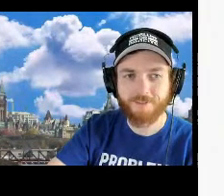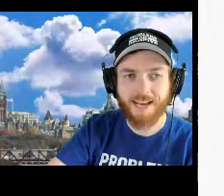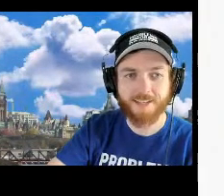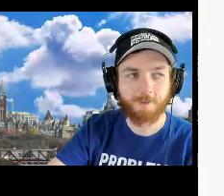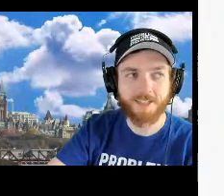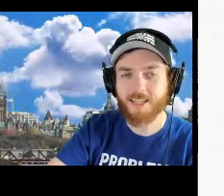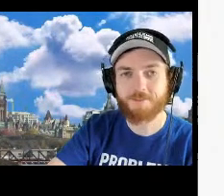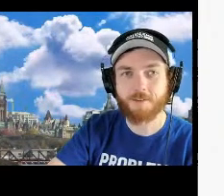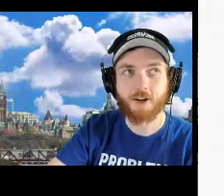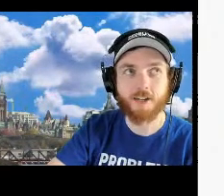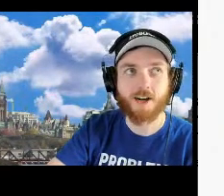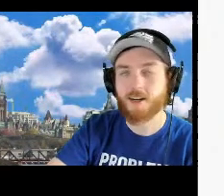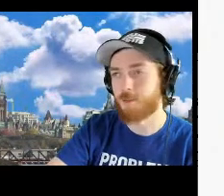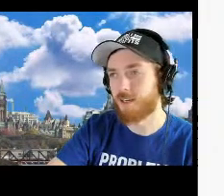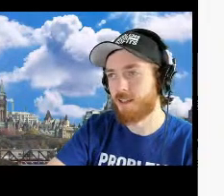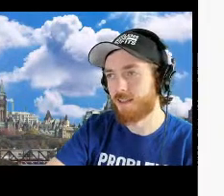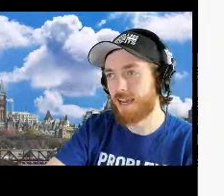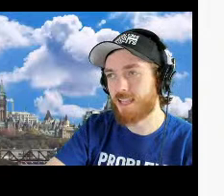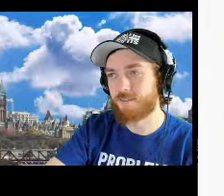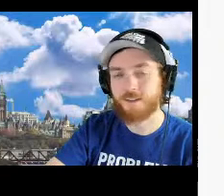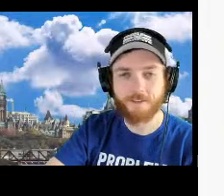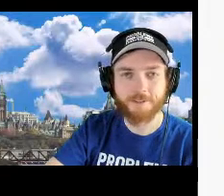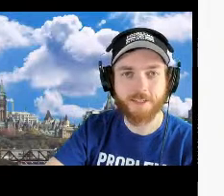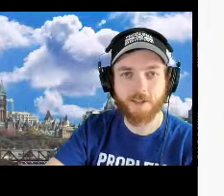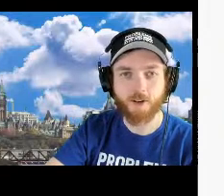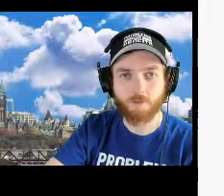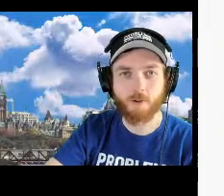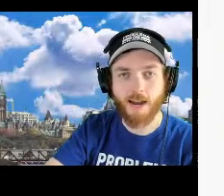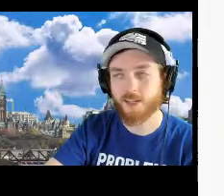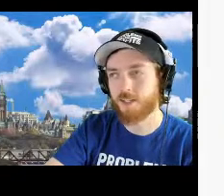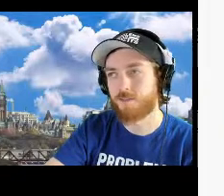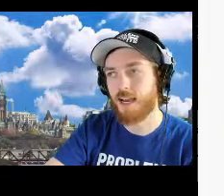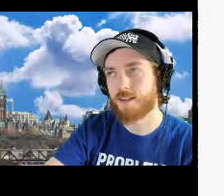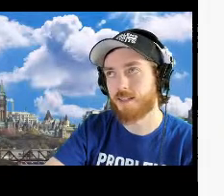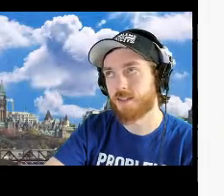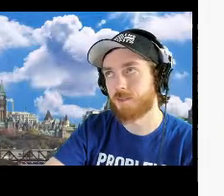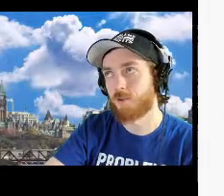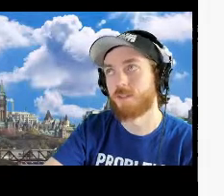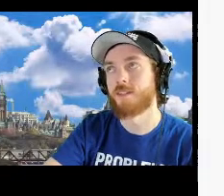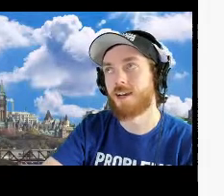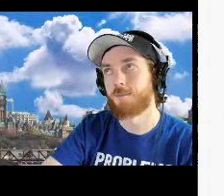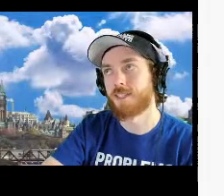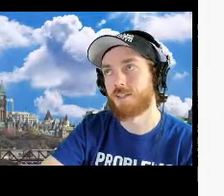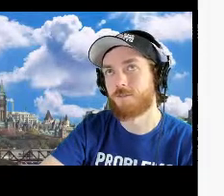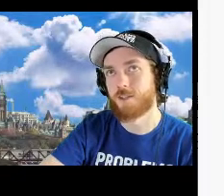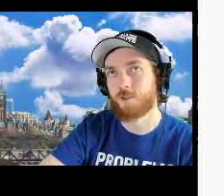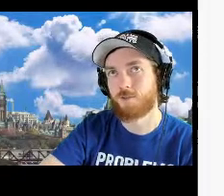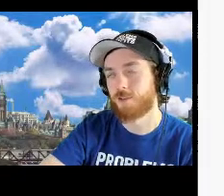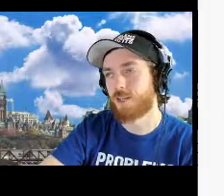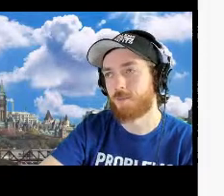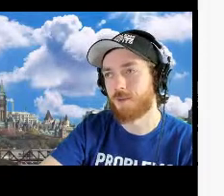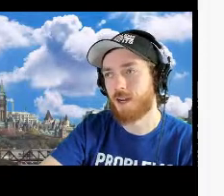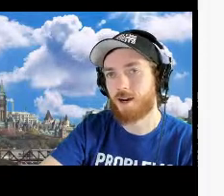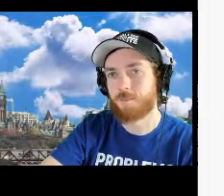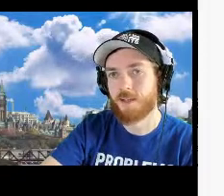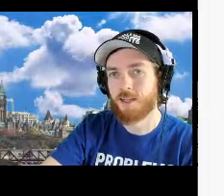completely flatten what's left of our economy. That definitely feels like the curve we're actually flattening at this point in time is individual freedom.